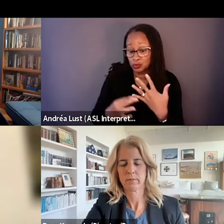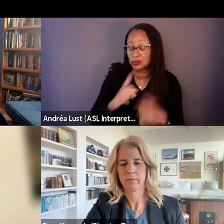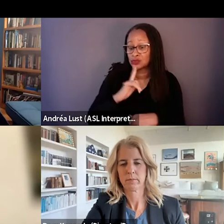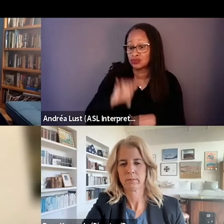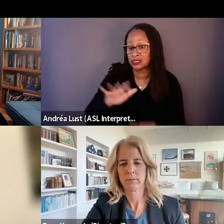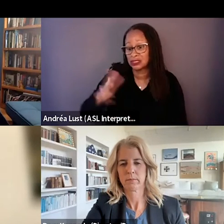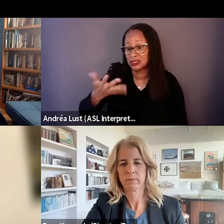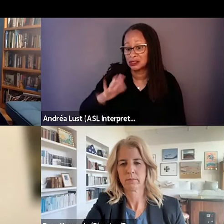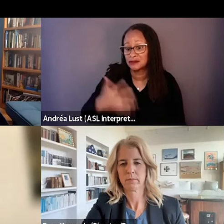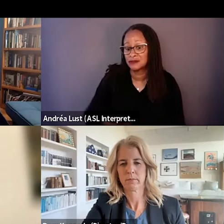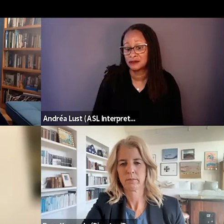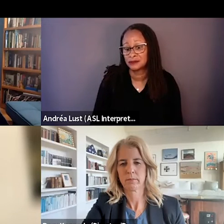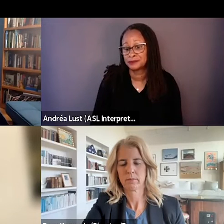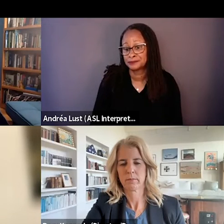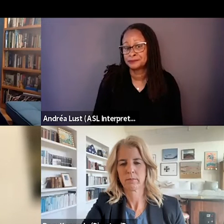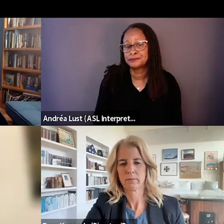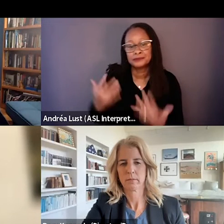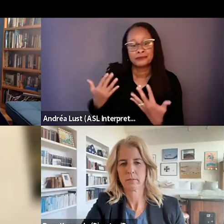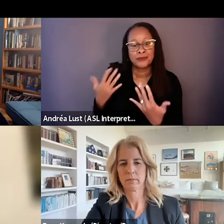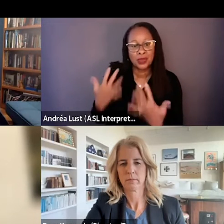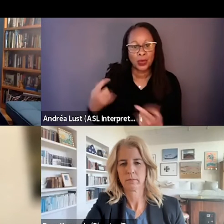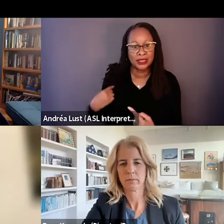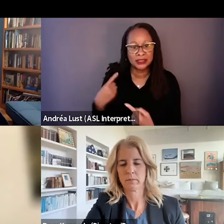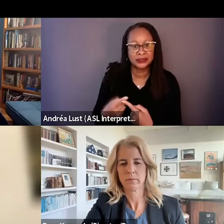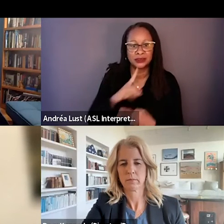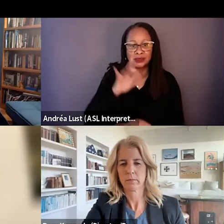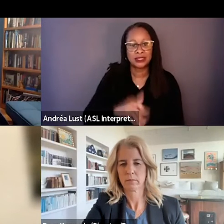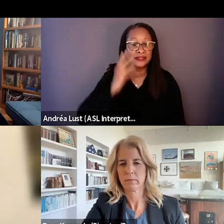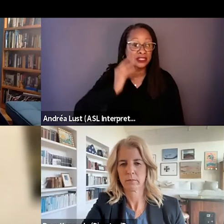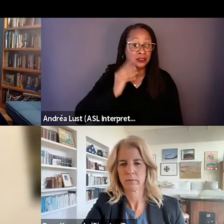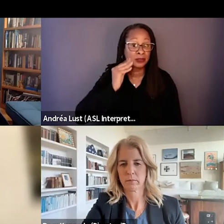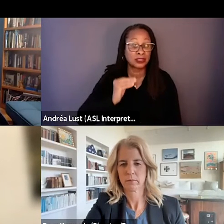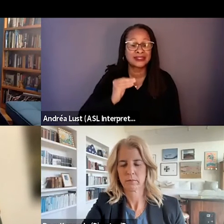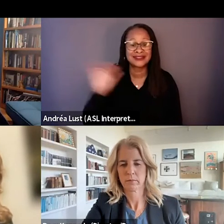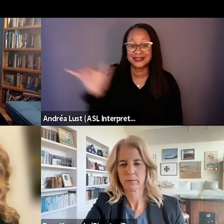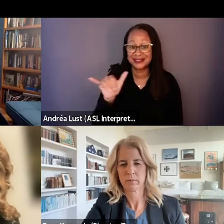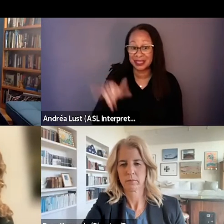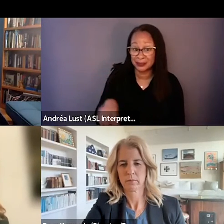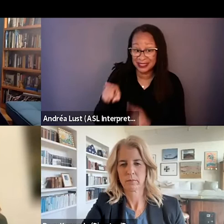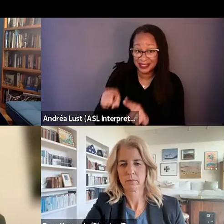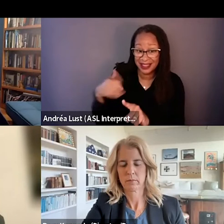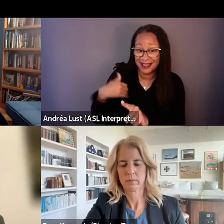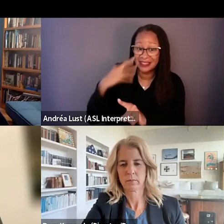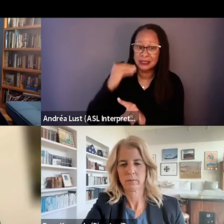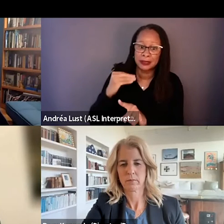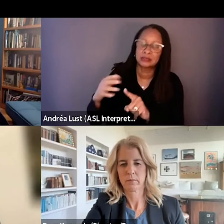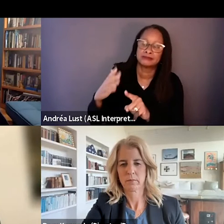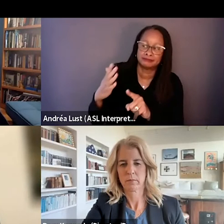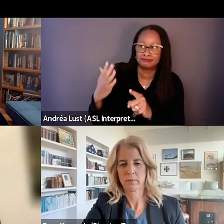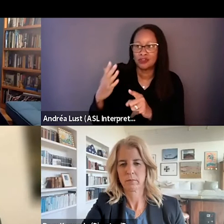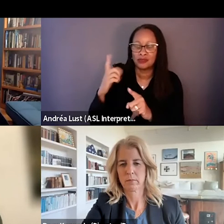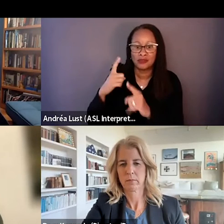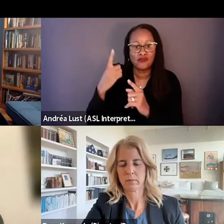kind of waiting until you've really experienced what they've experienced to really kind